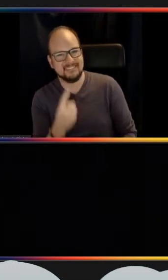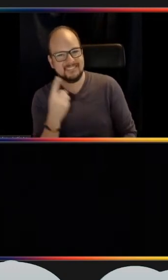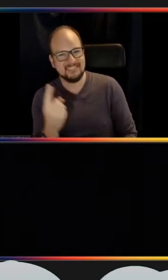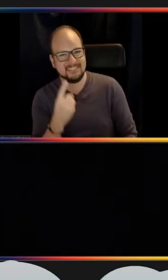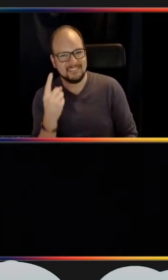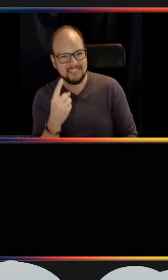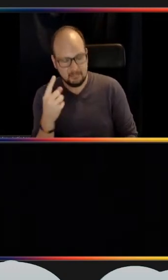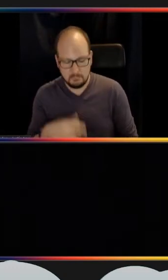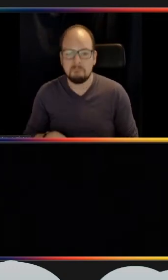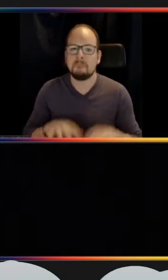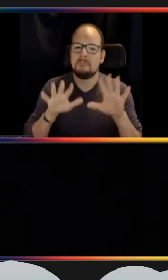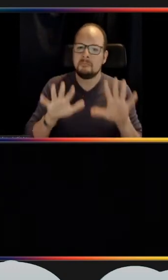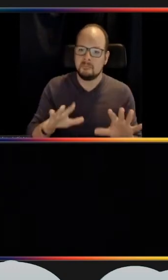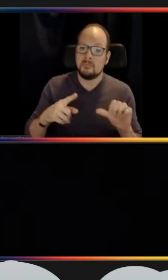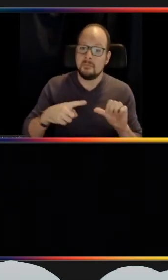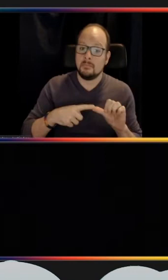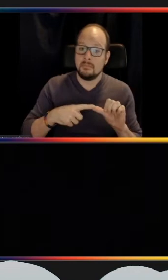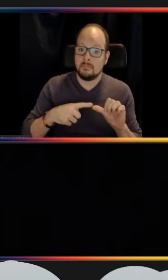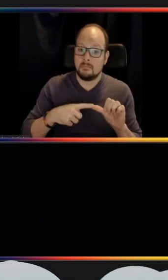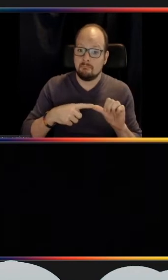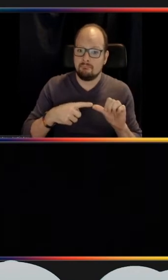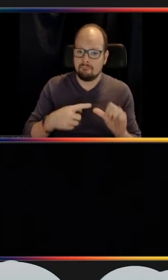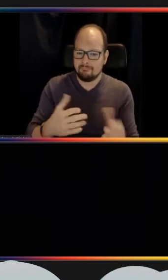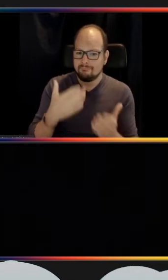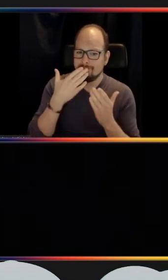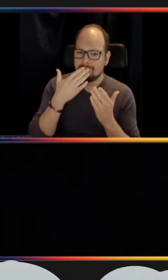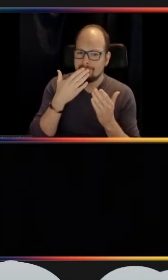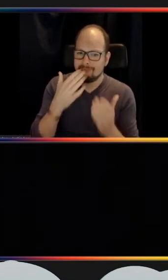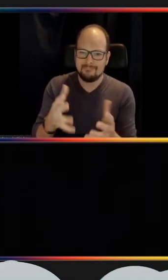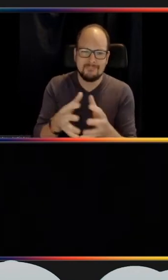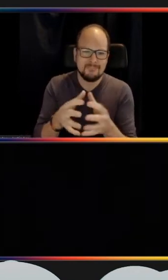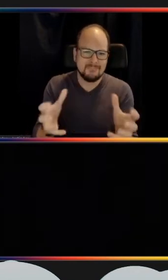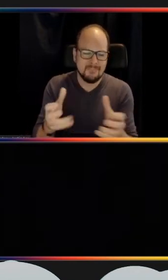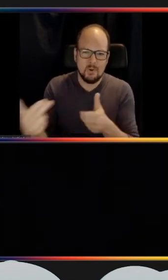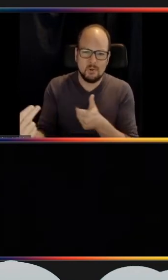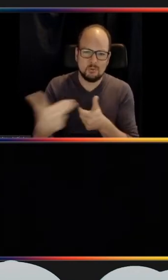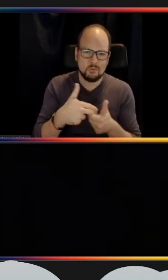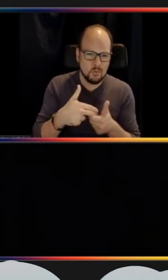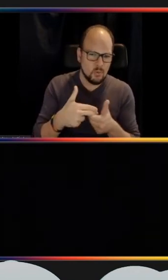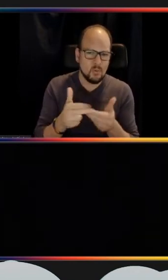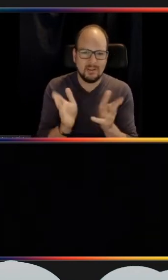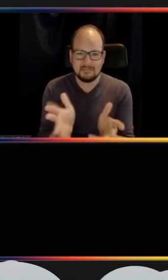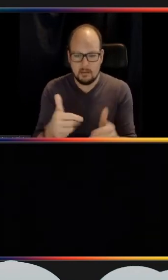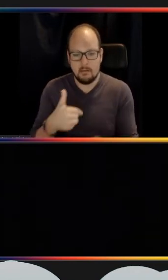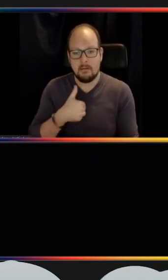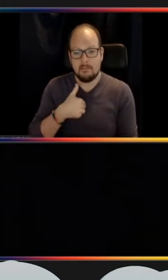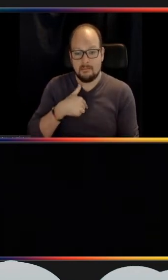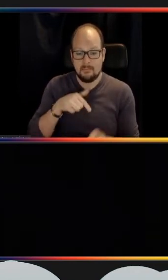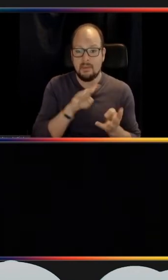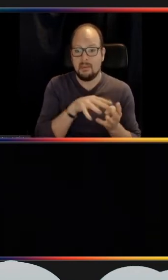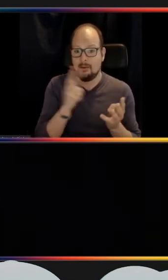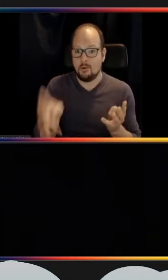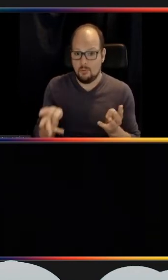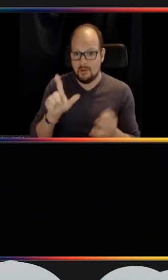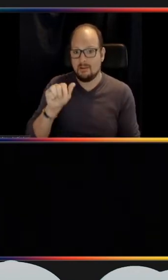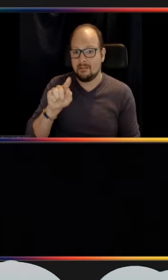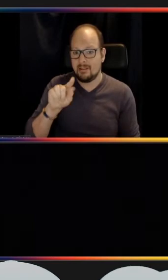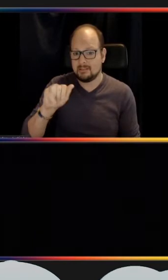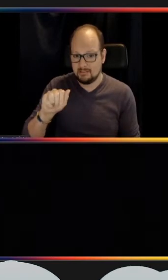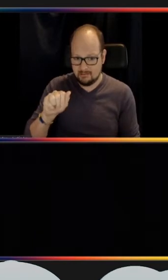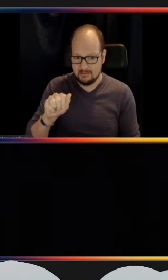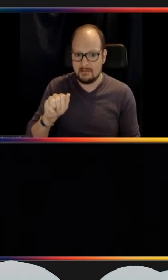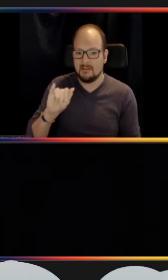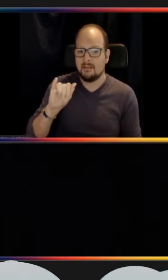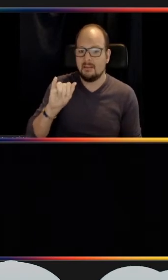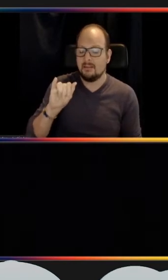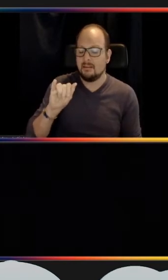So first of all, I want to say thank you for speaking with me. And as a queer Latina myself, Elena is an icon